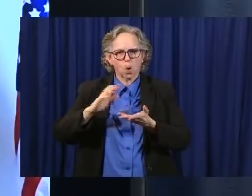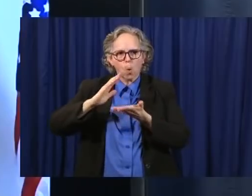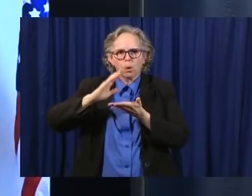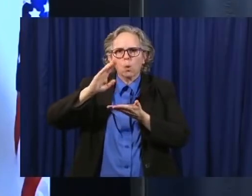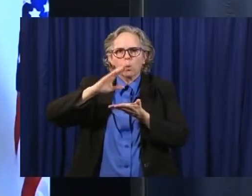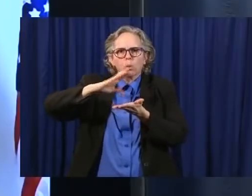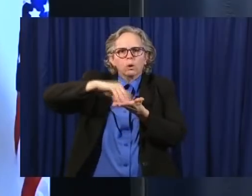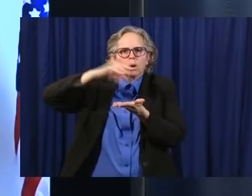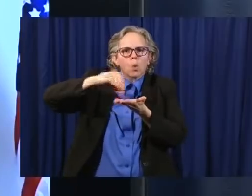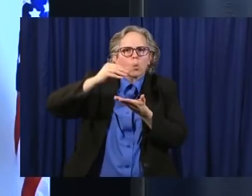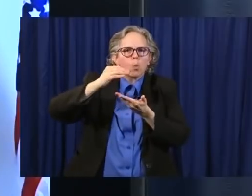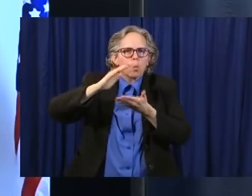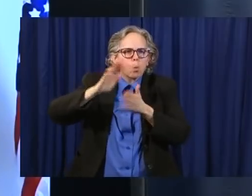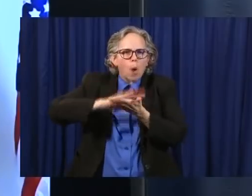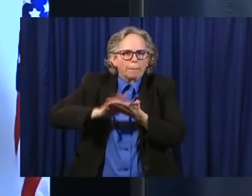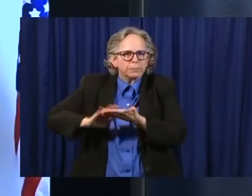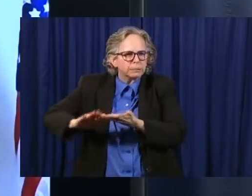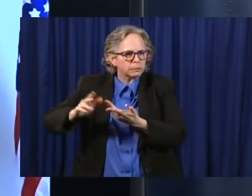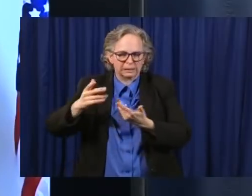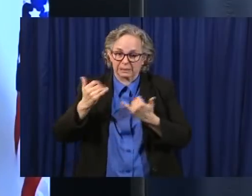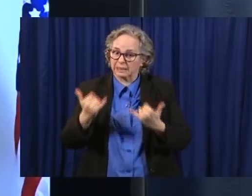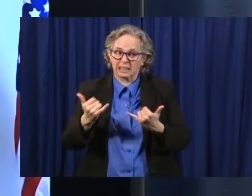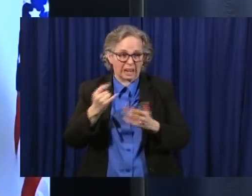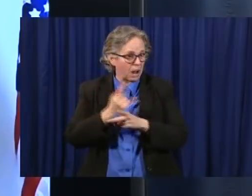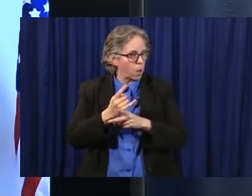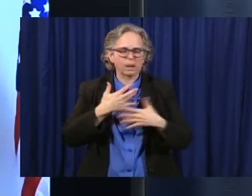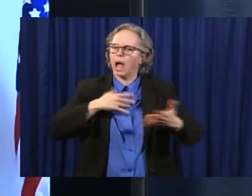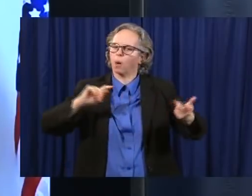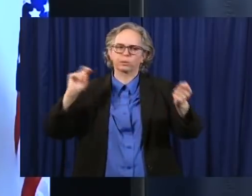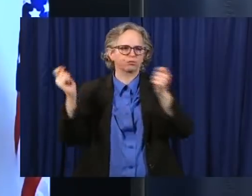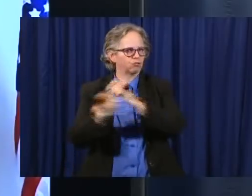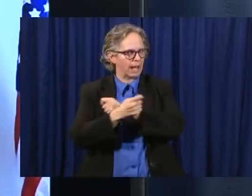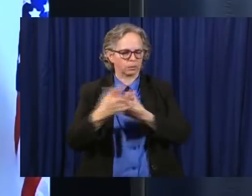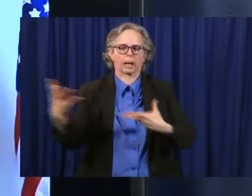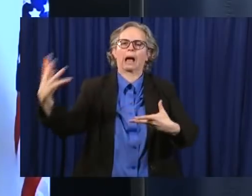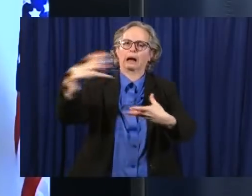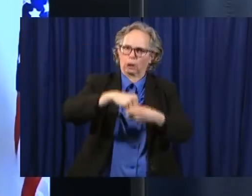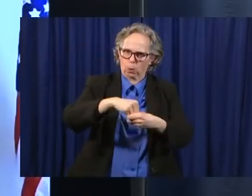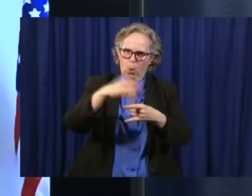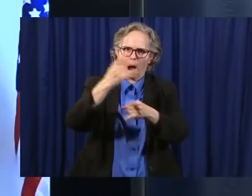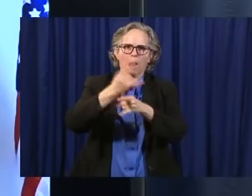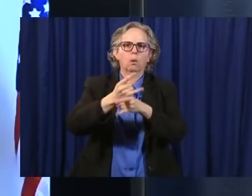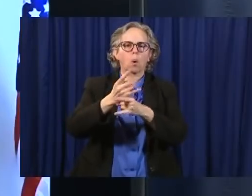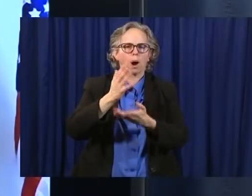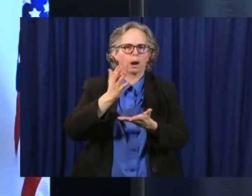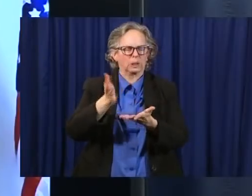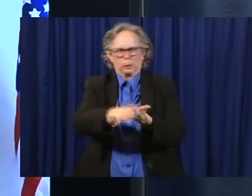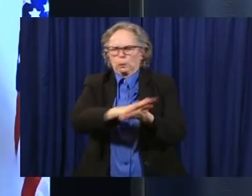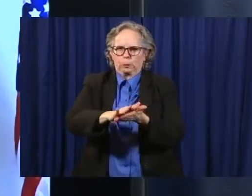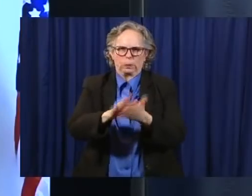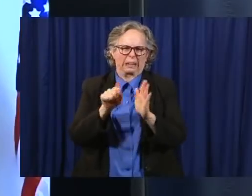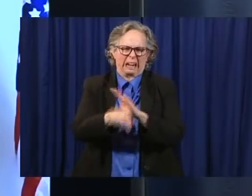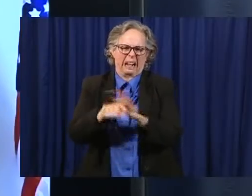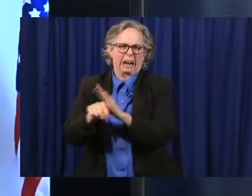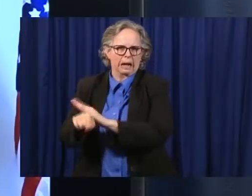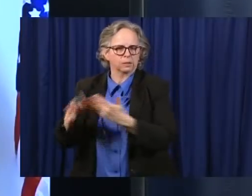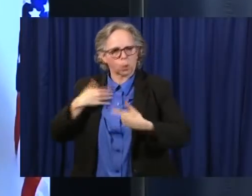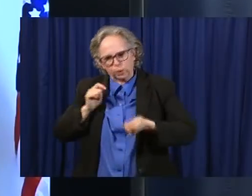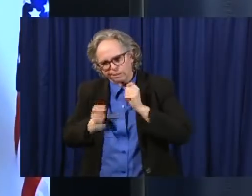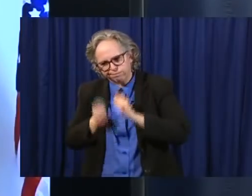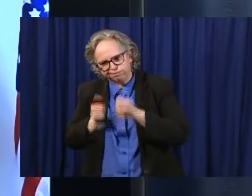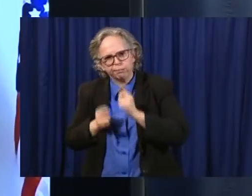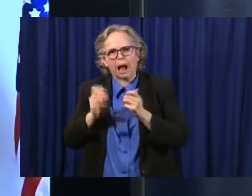like that were waived or changed so that we could make sure we had the policies necessary that were going to